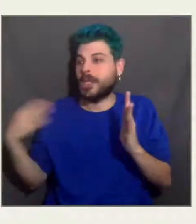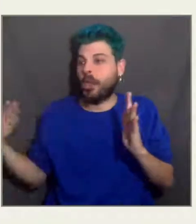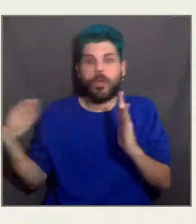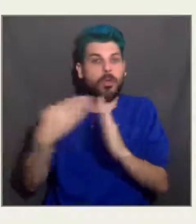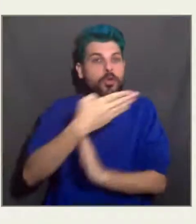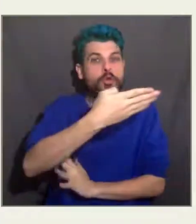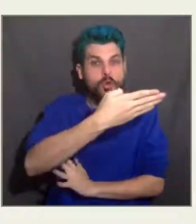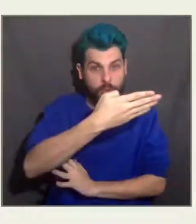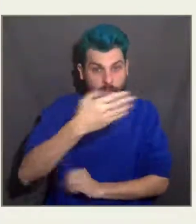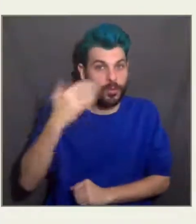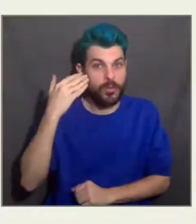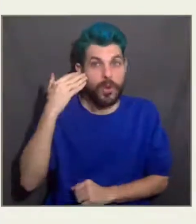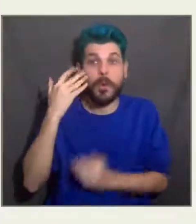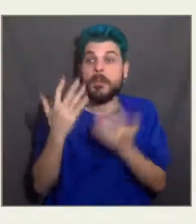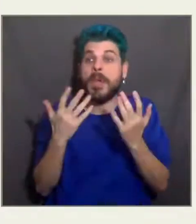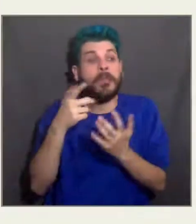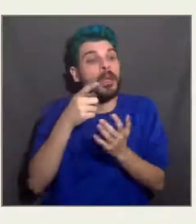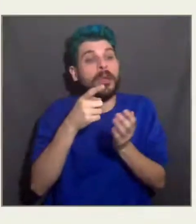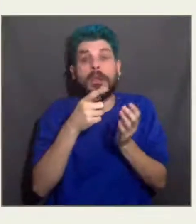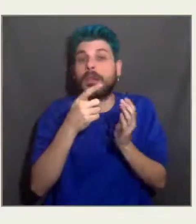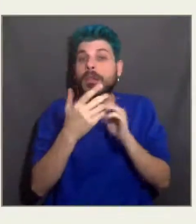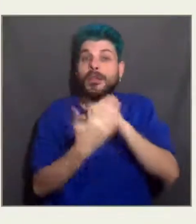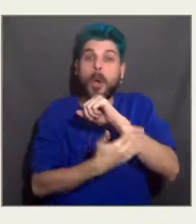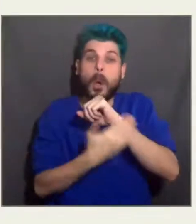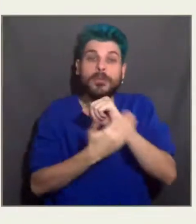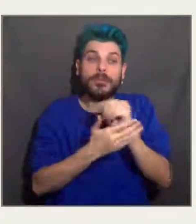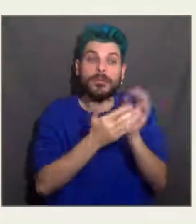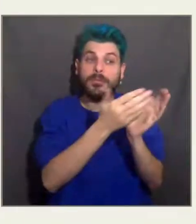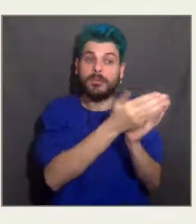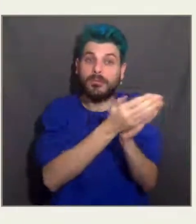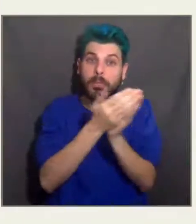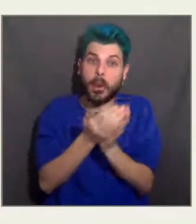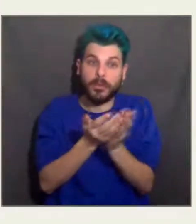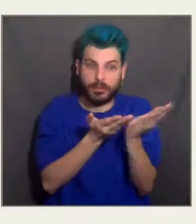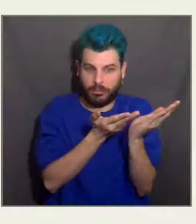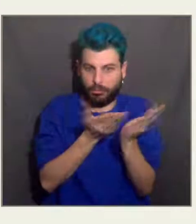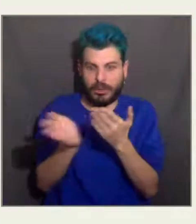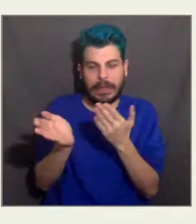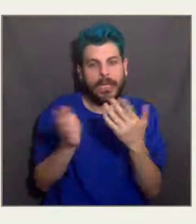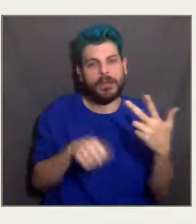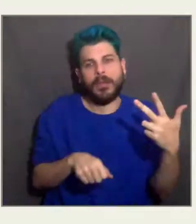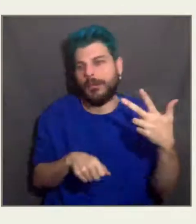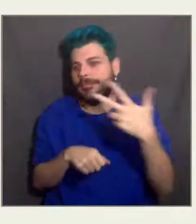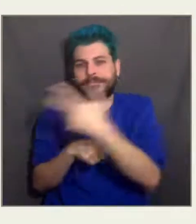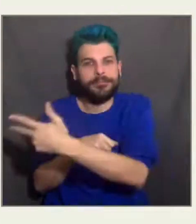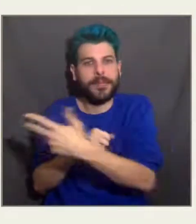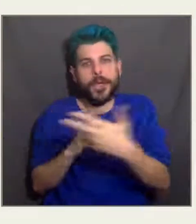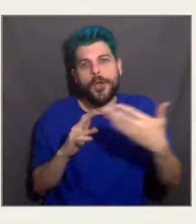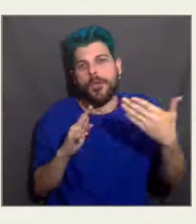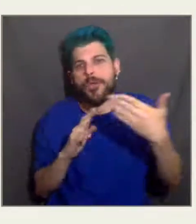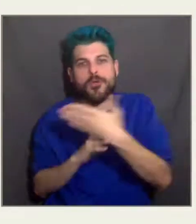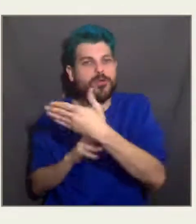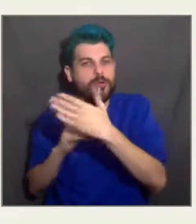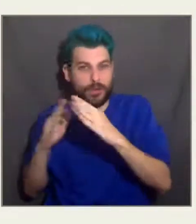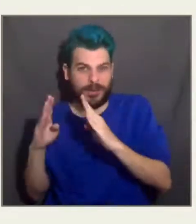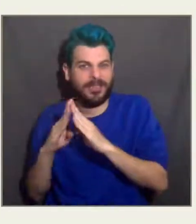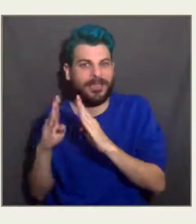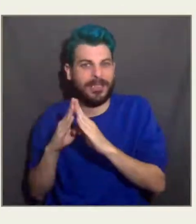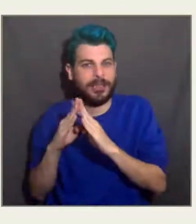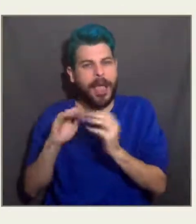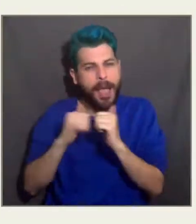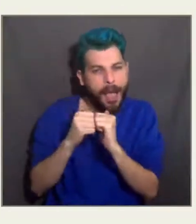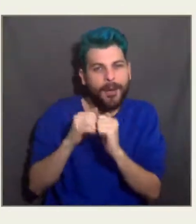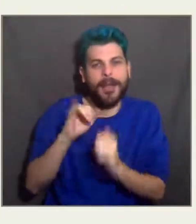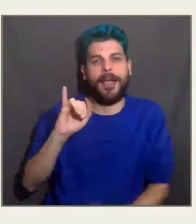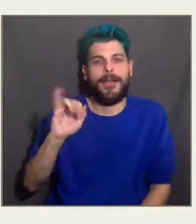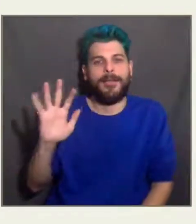from ports here and beyond. And so there's a lot of travel through our communities. Okay. But what Metro is